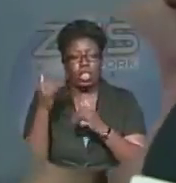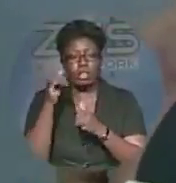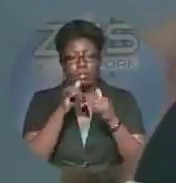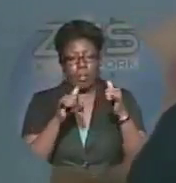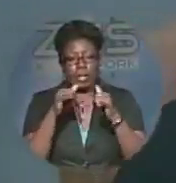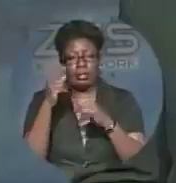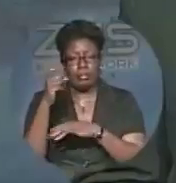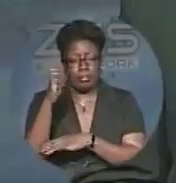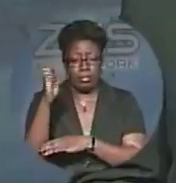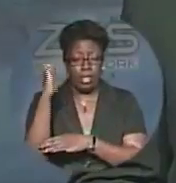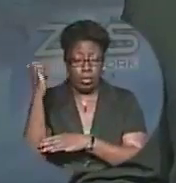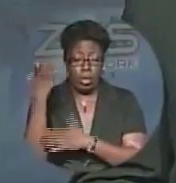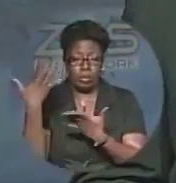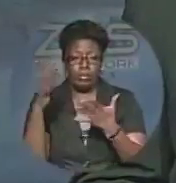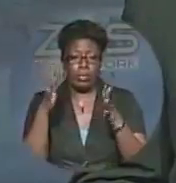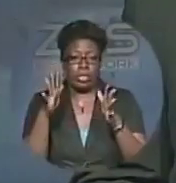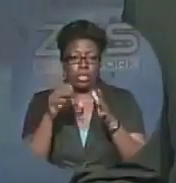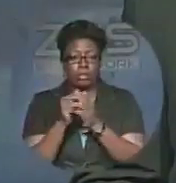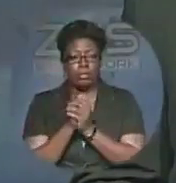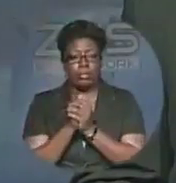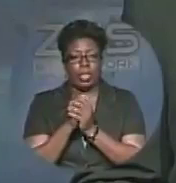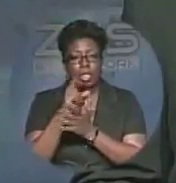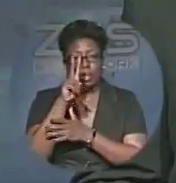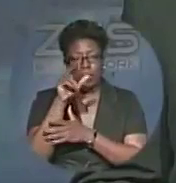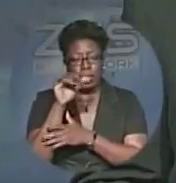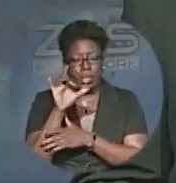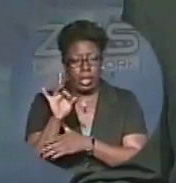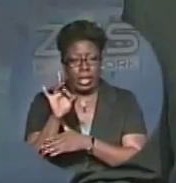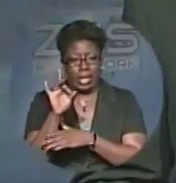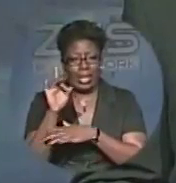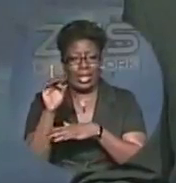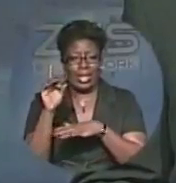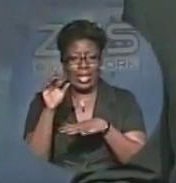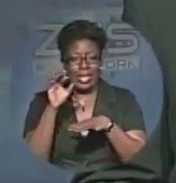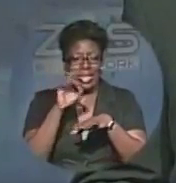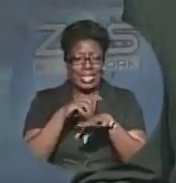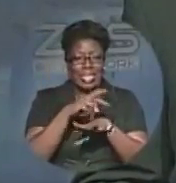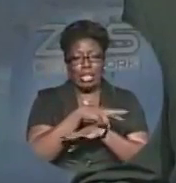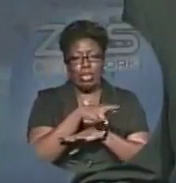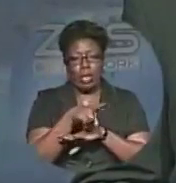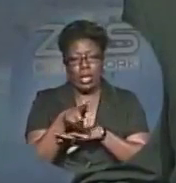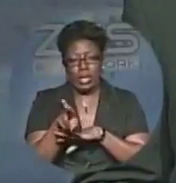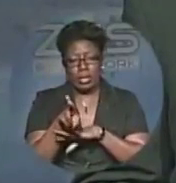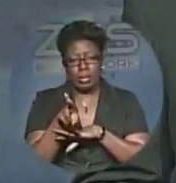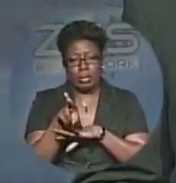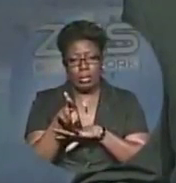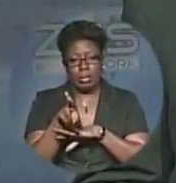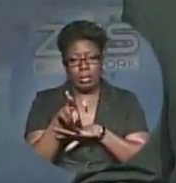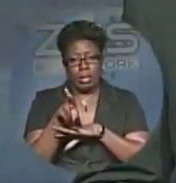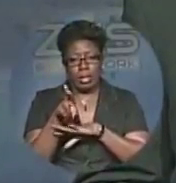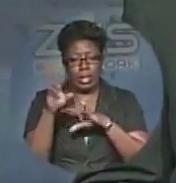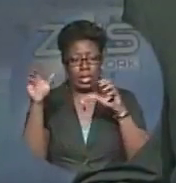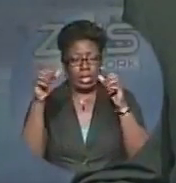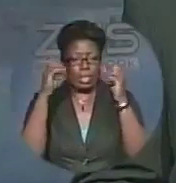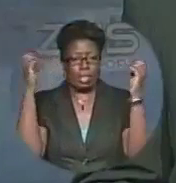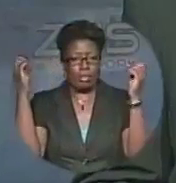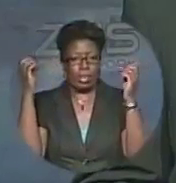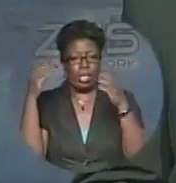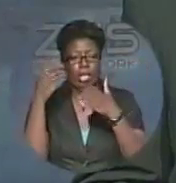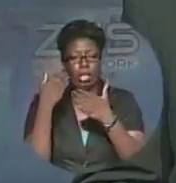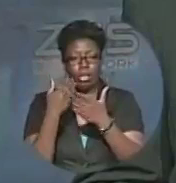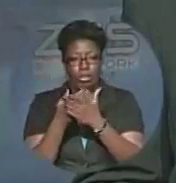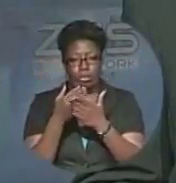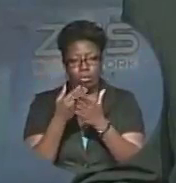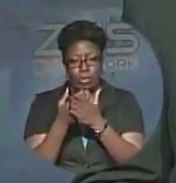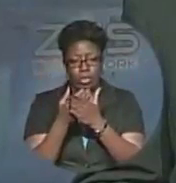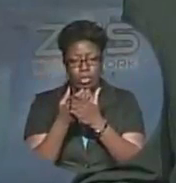that's it. Well, the V8 Fusion Stingrays continuing to celebrate their first Commonwealth American Football League championship. For Coach